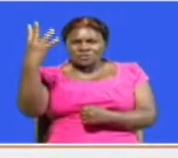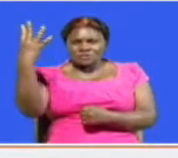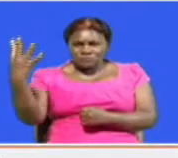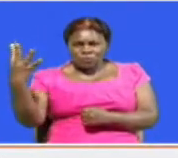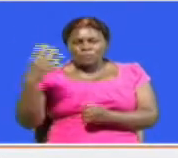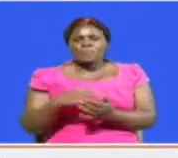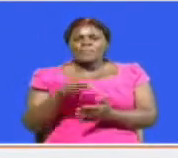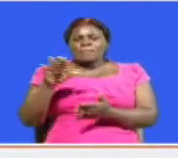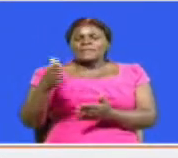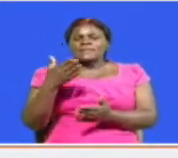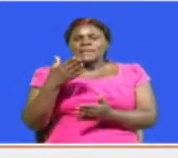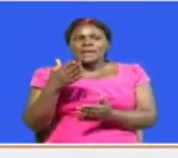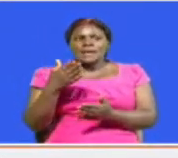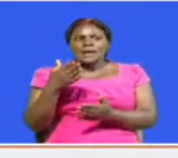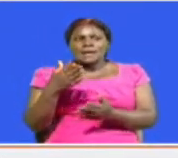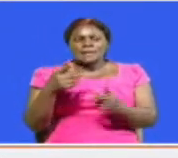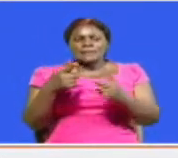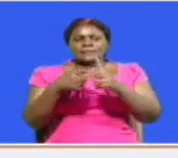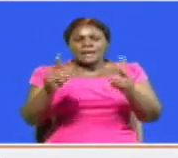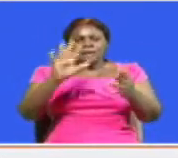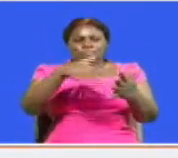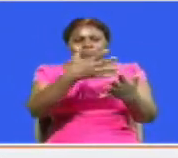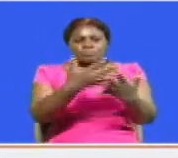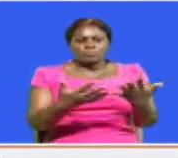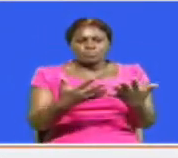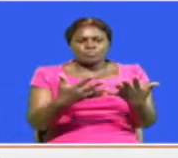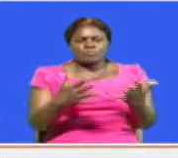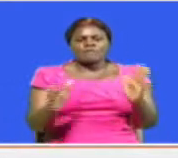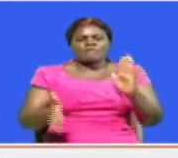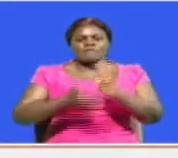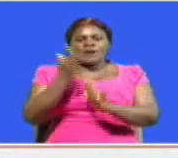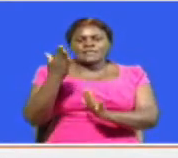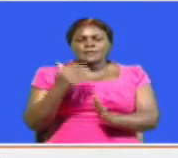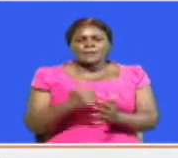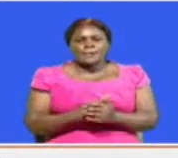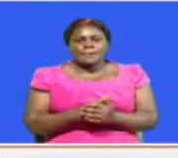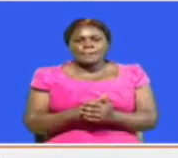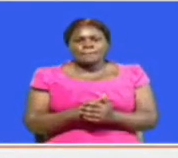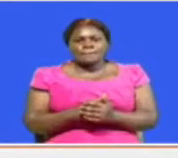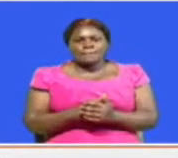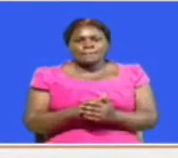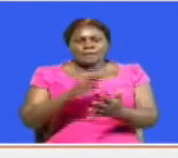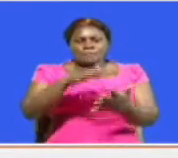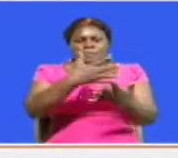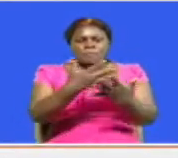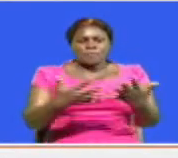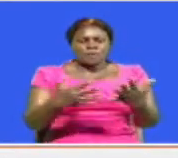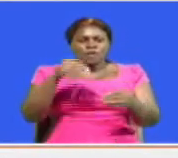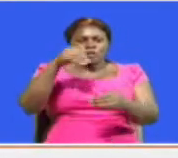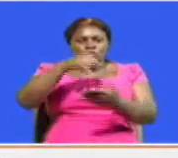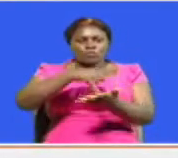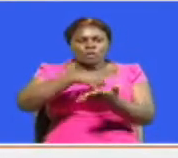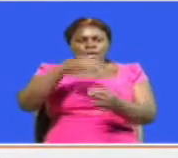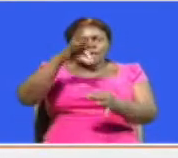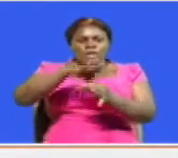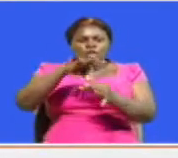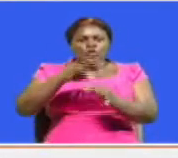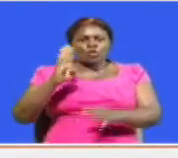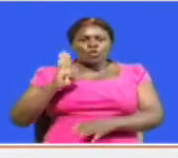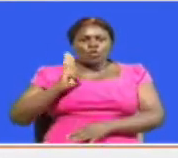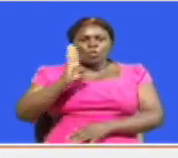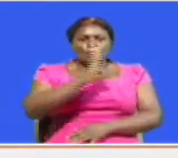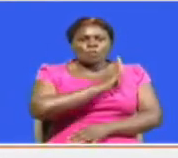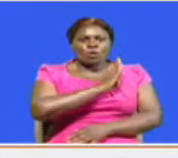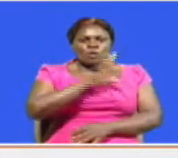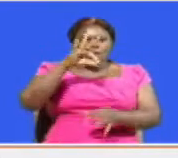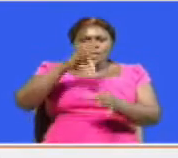24th, 2024, he should set a roadmap as of yesterday. The roadmap should contain the election board,